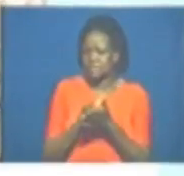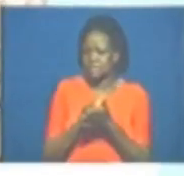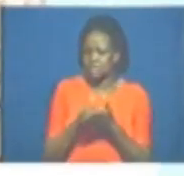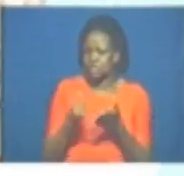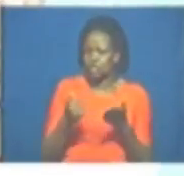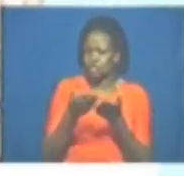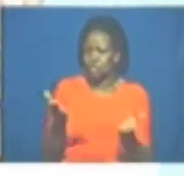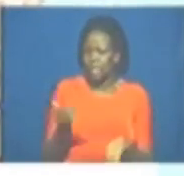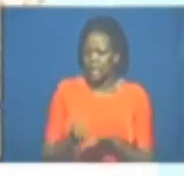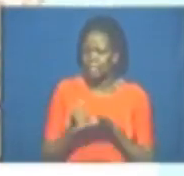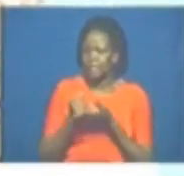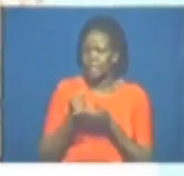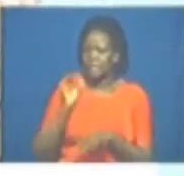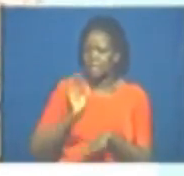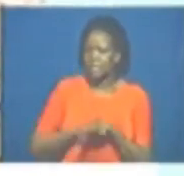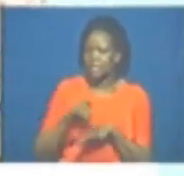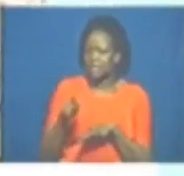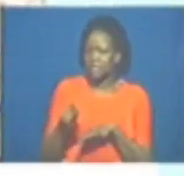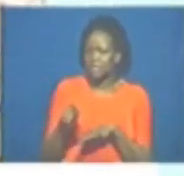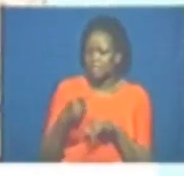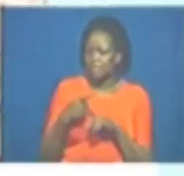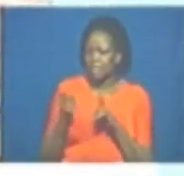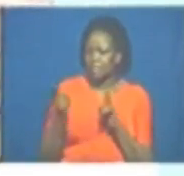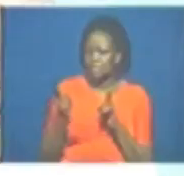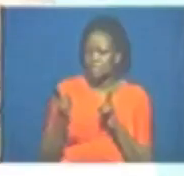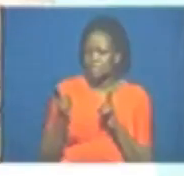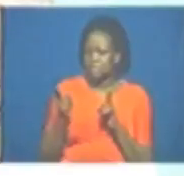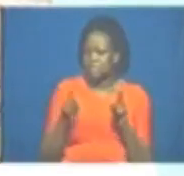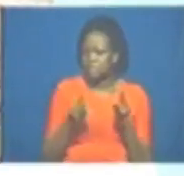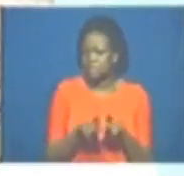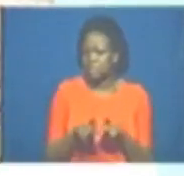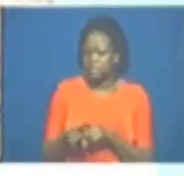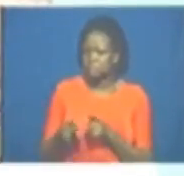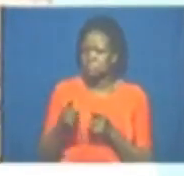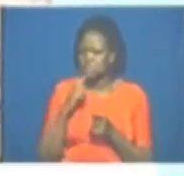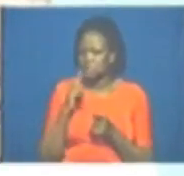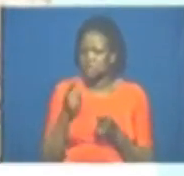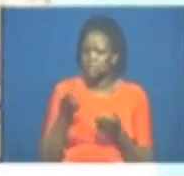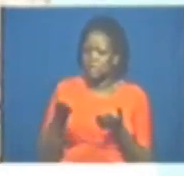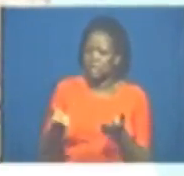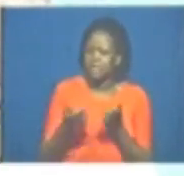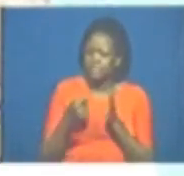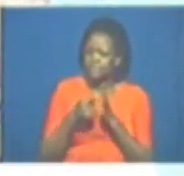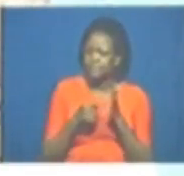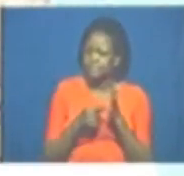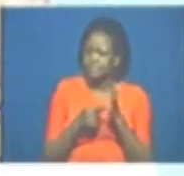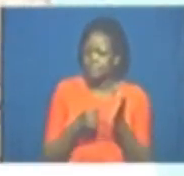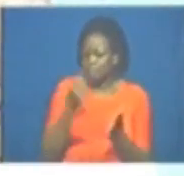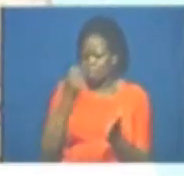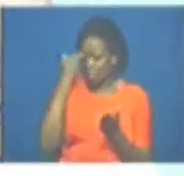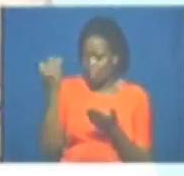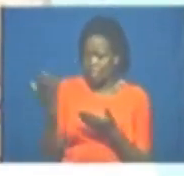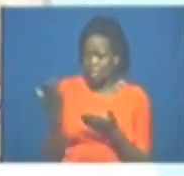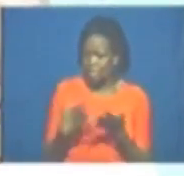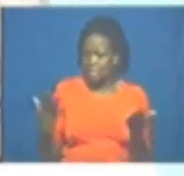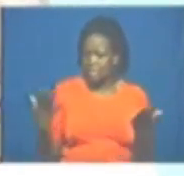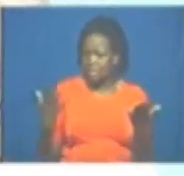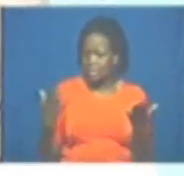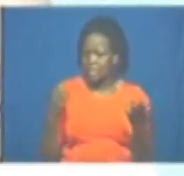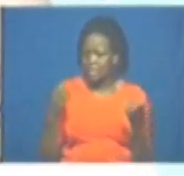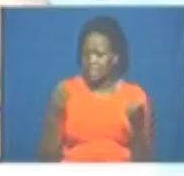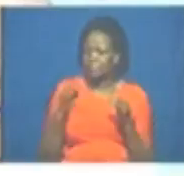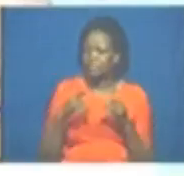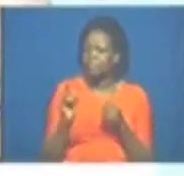helping us procure this equipment, but they also tell you what their needs are. Because you bring in equipment, if they are not part of it, they